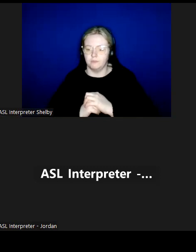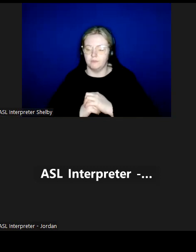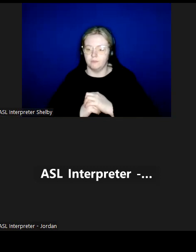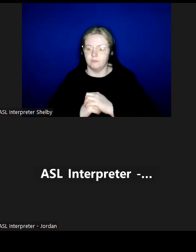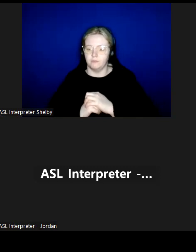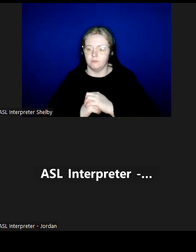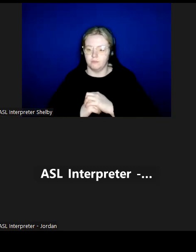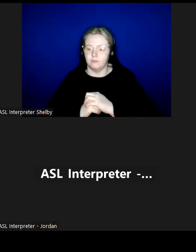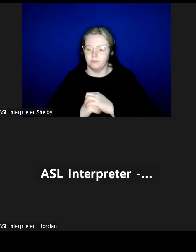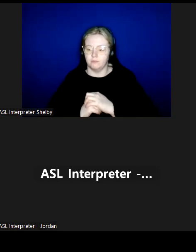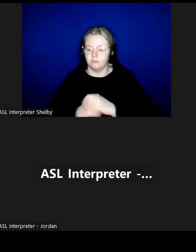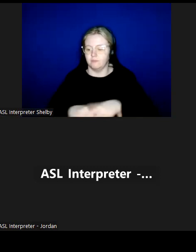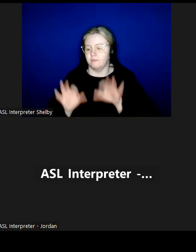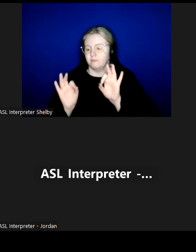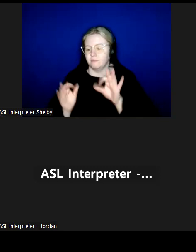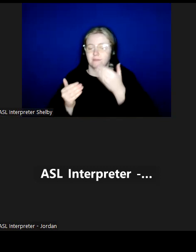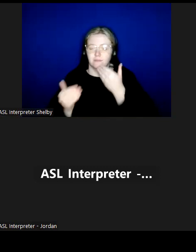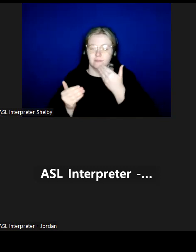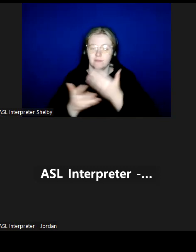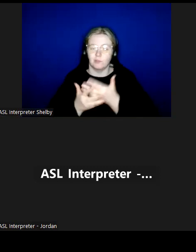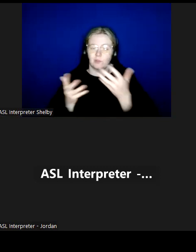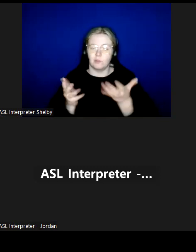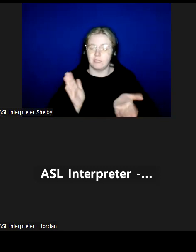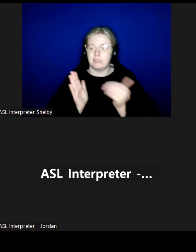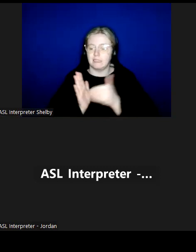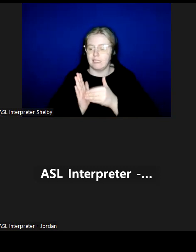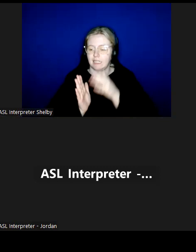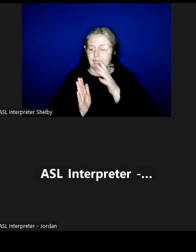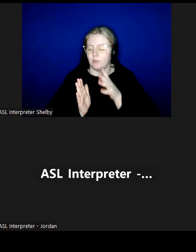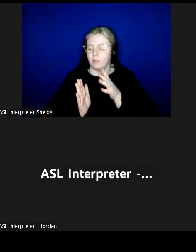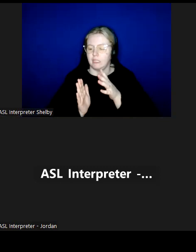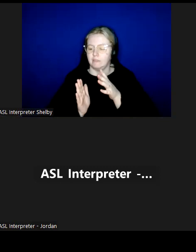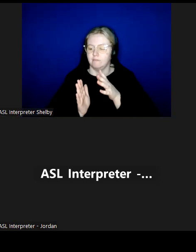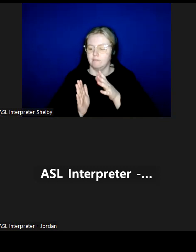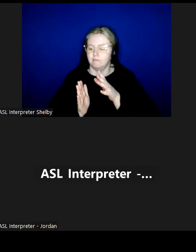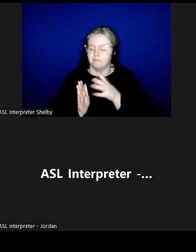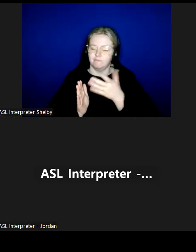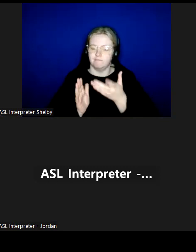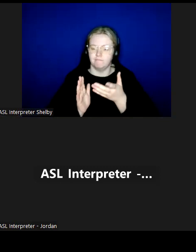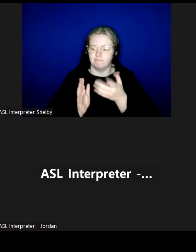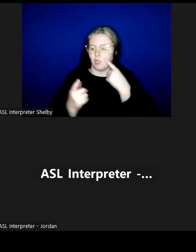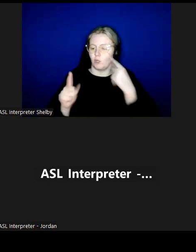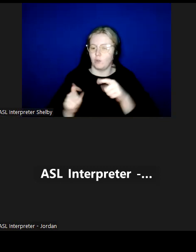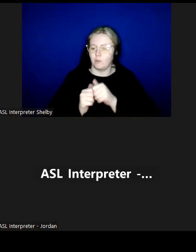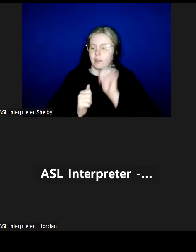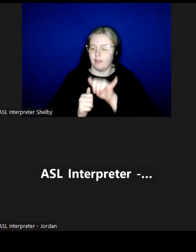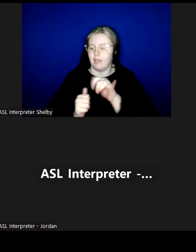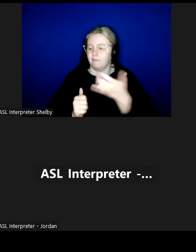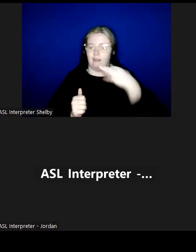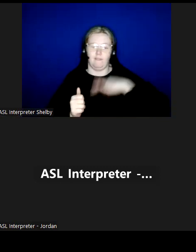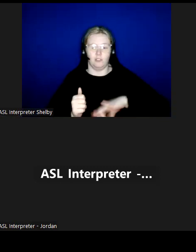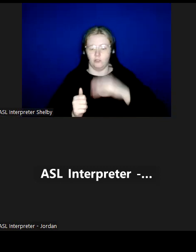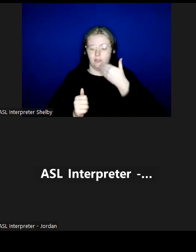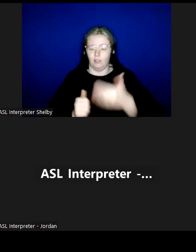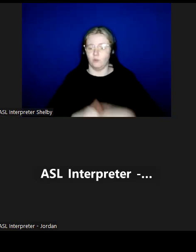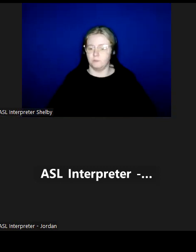Yes, we are. We're good. Thank you so much. And again, I'm going to second that. It was an extremely very helpful session.